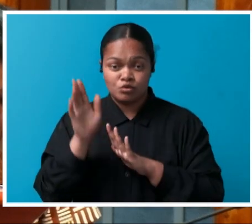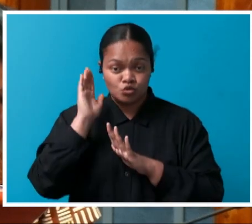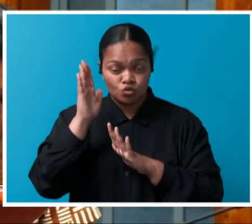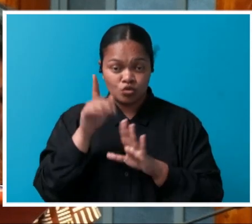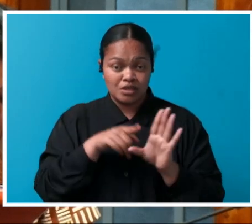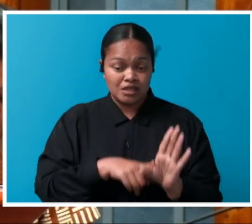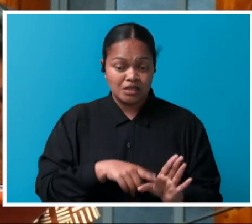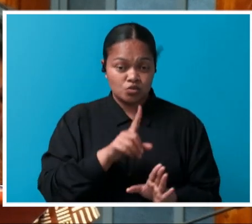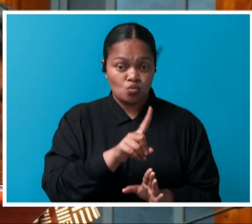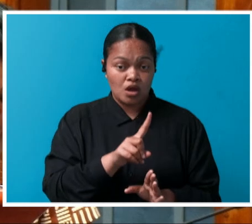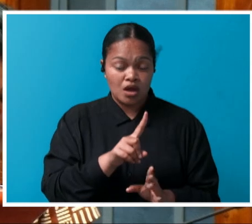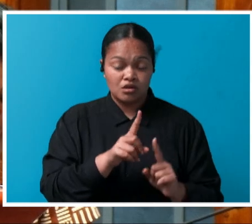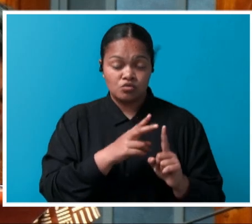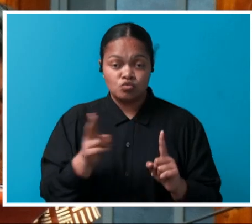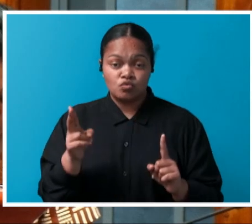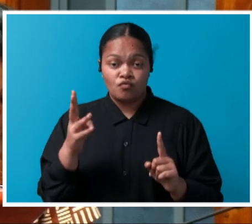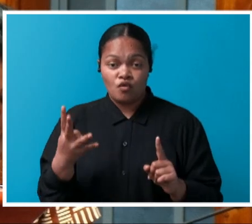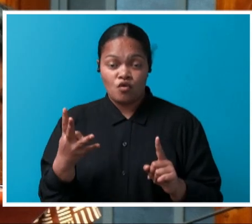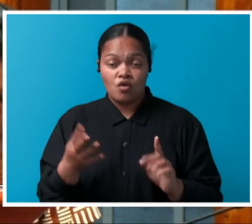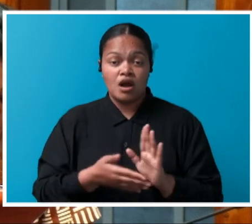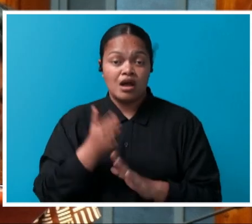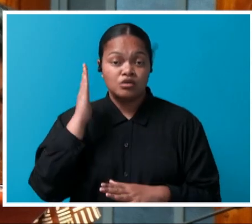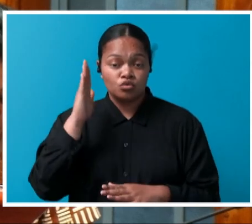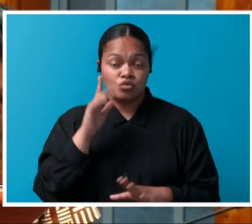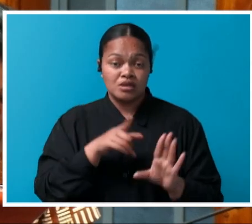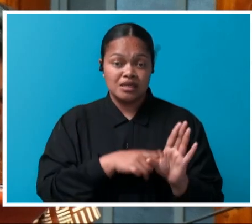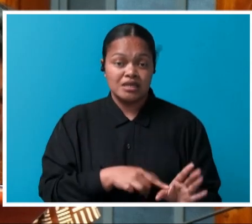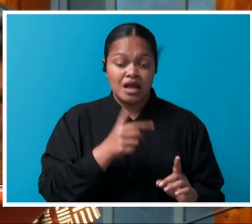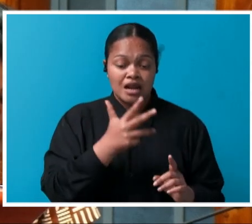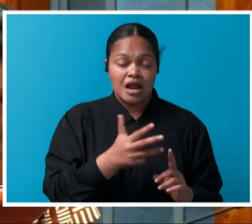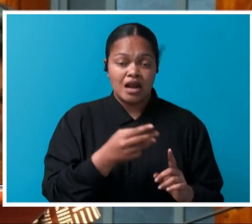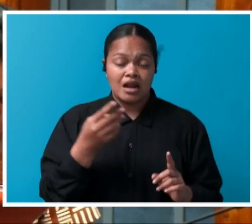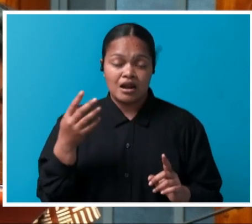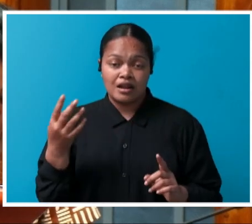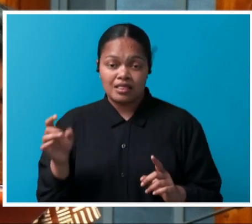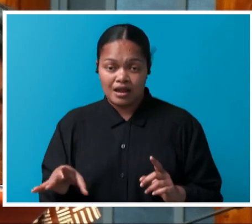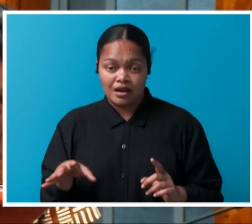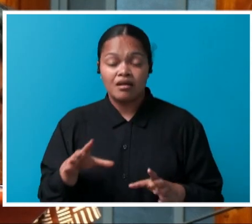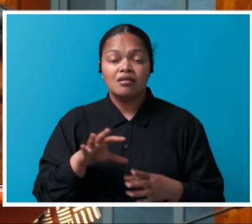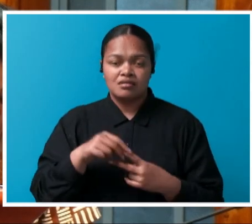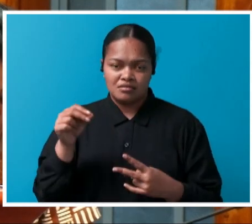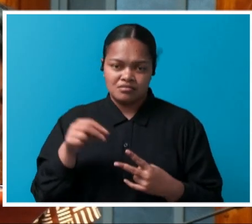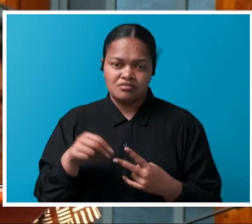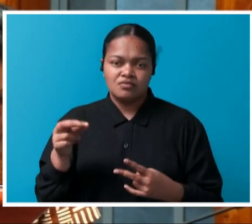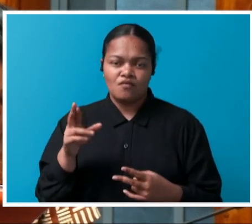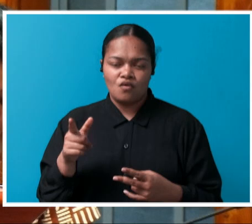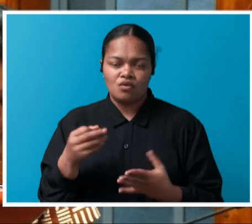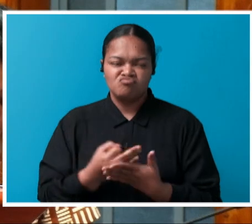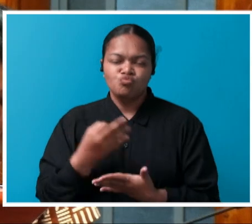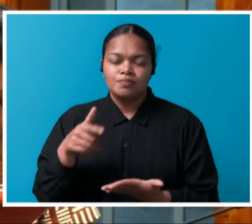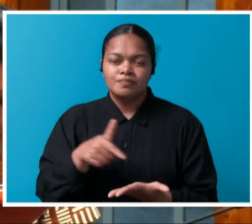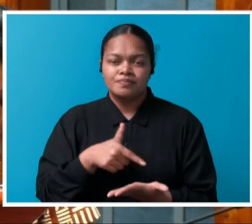4, and 50 secondary schools for year 9 and 10 have been selected for financial literacy